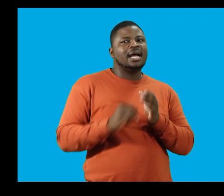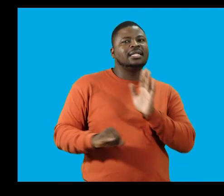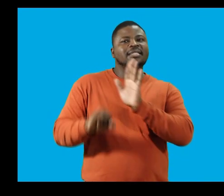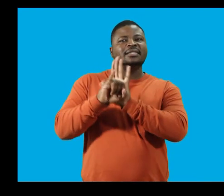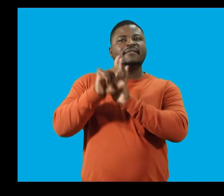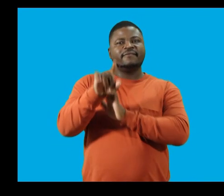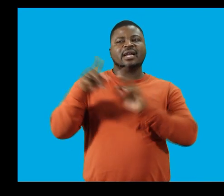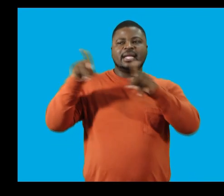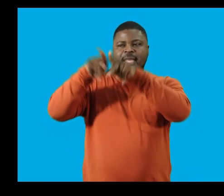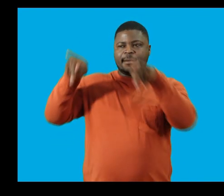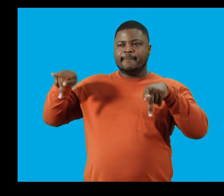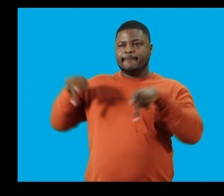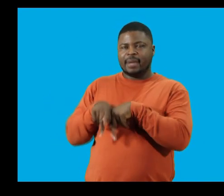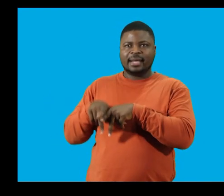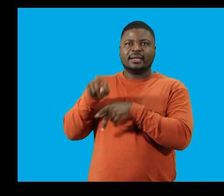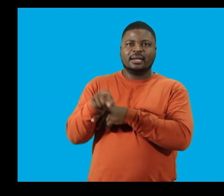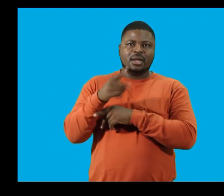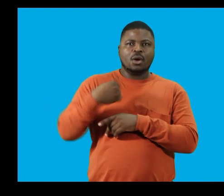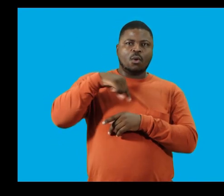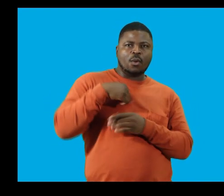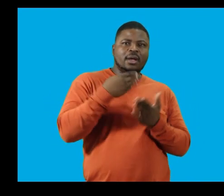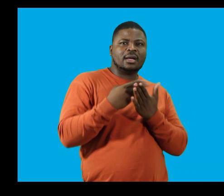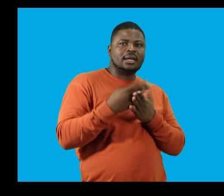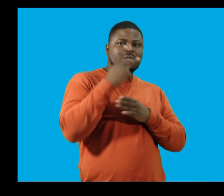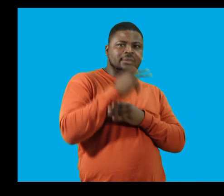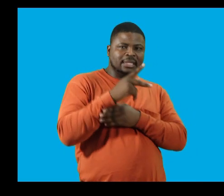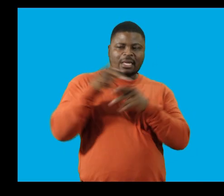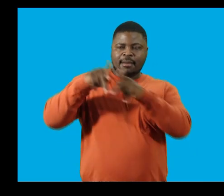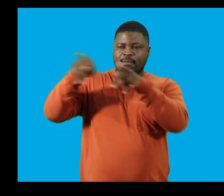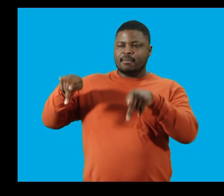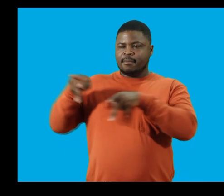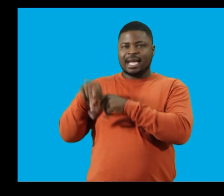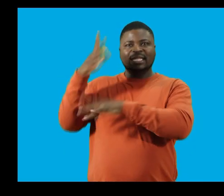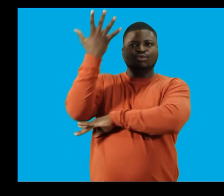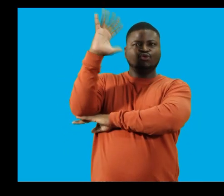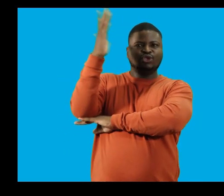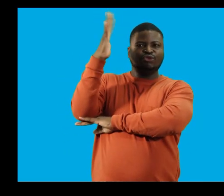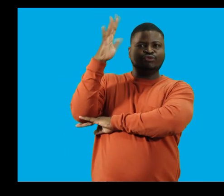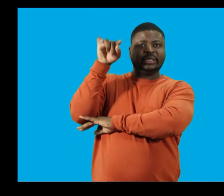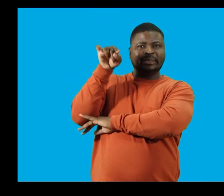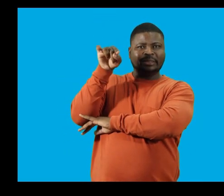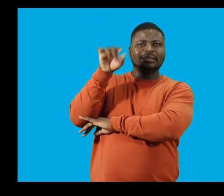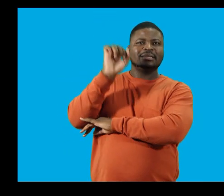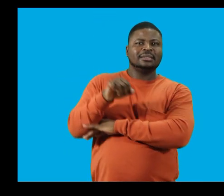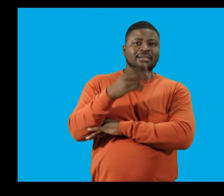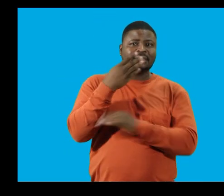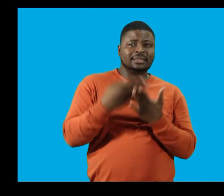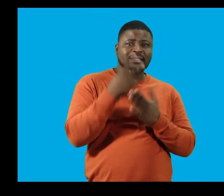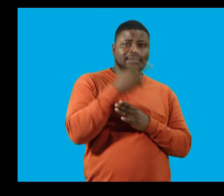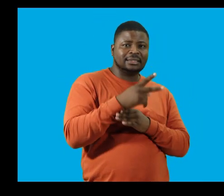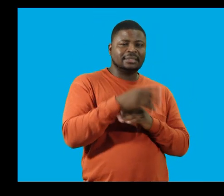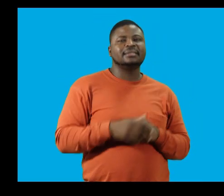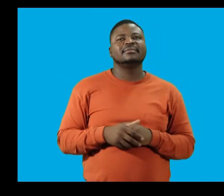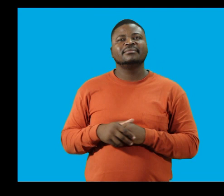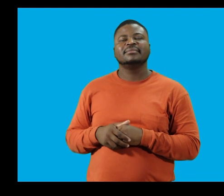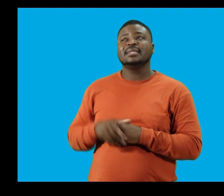and identify the park. We can see according to the key, the park is a tree. So